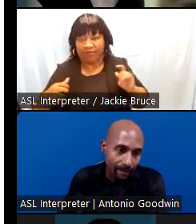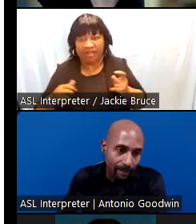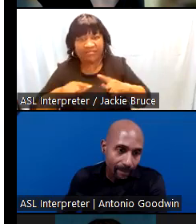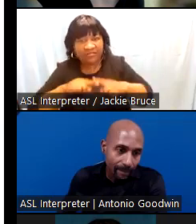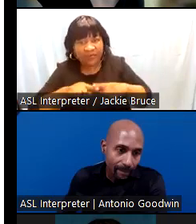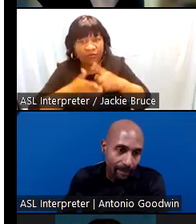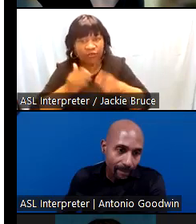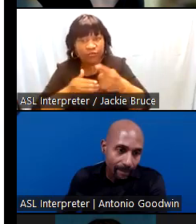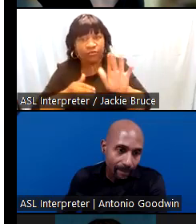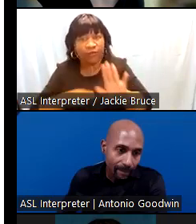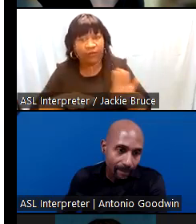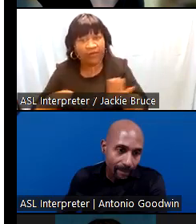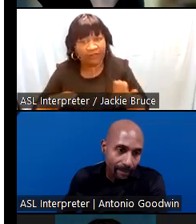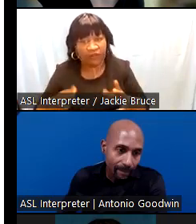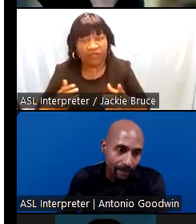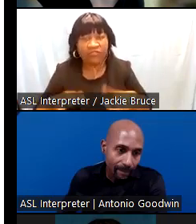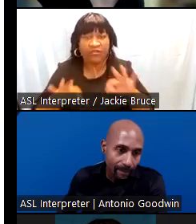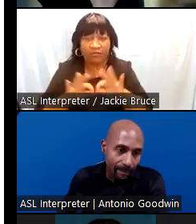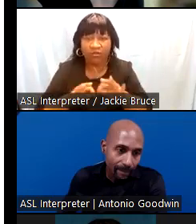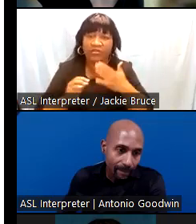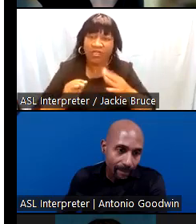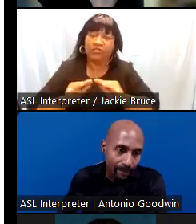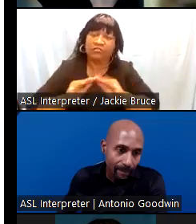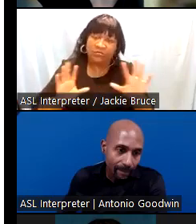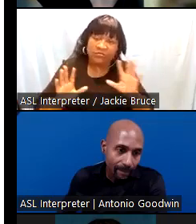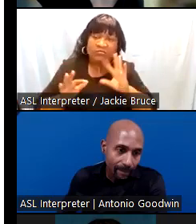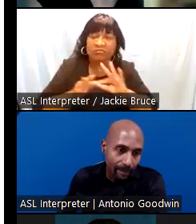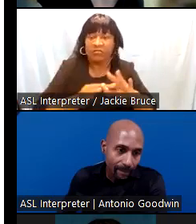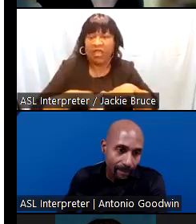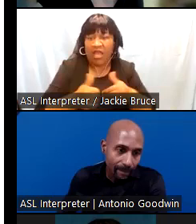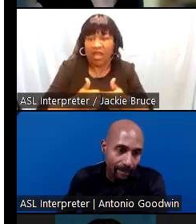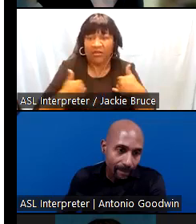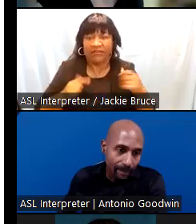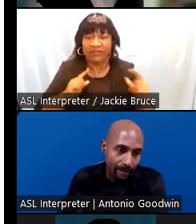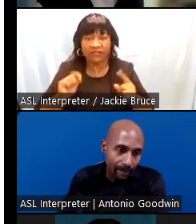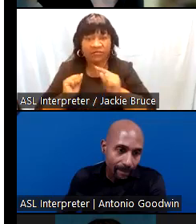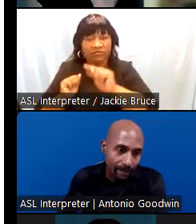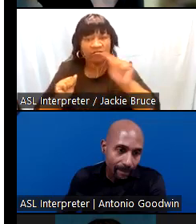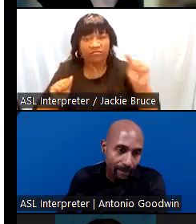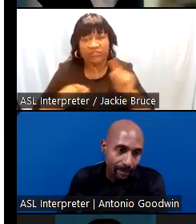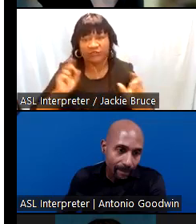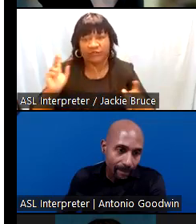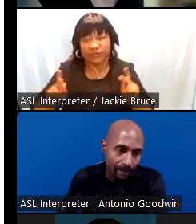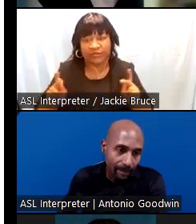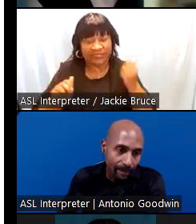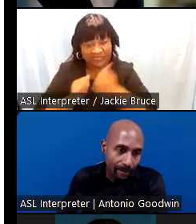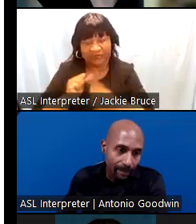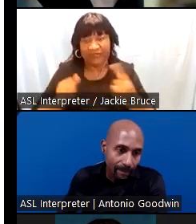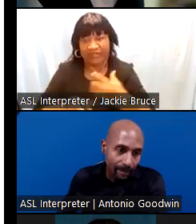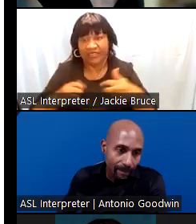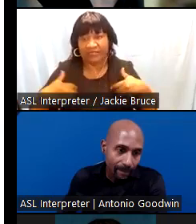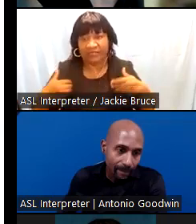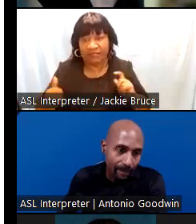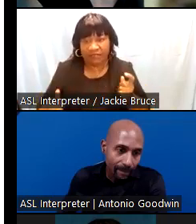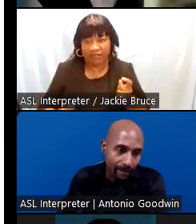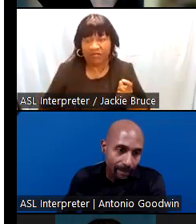And so I'm just being super transparent in terms of like, how do we have these conversations with people is we do not